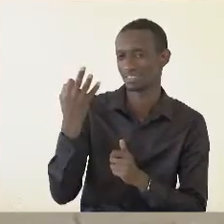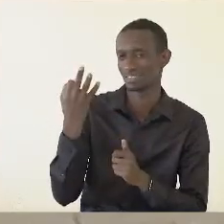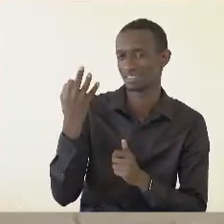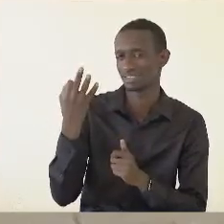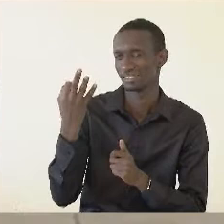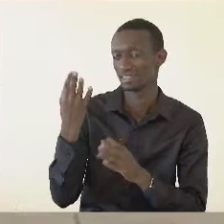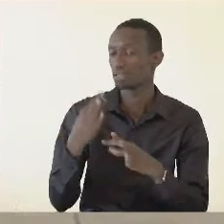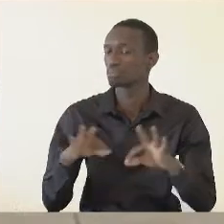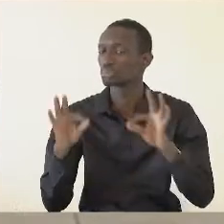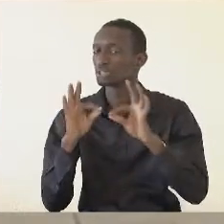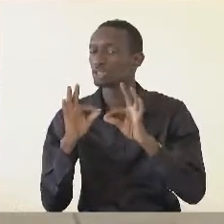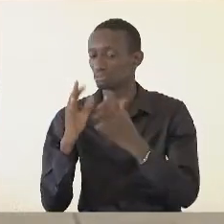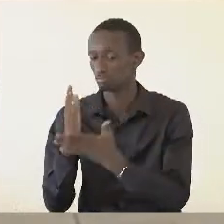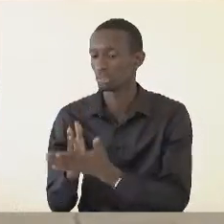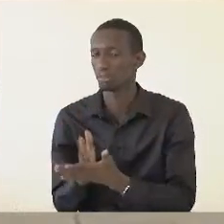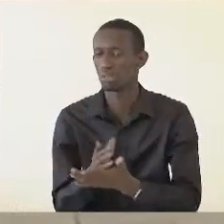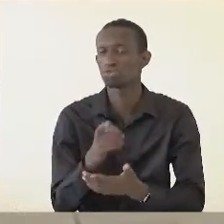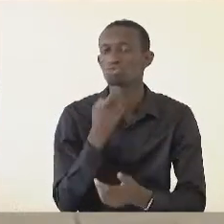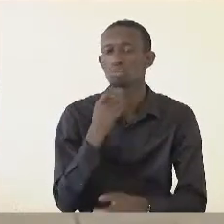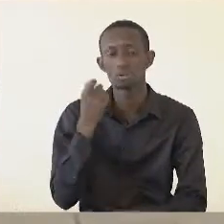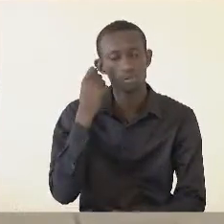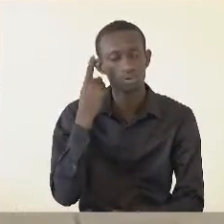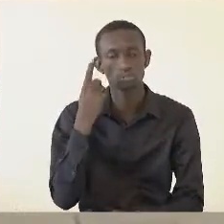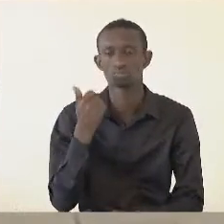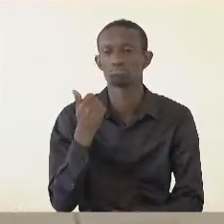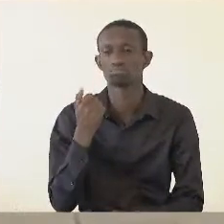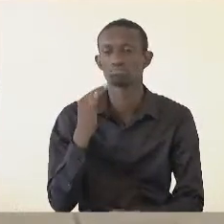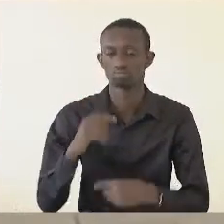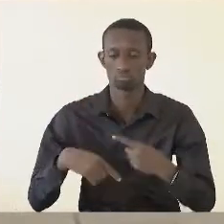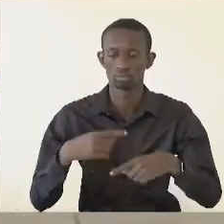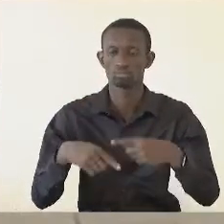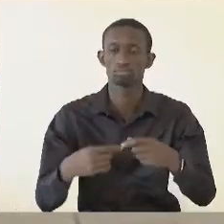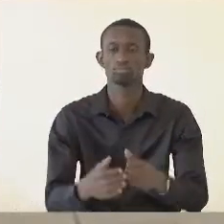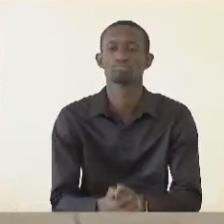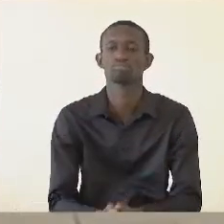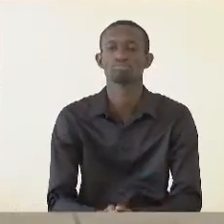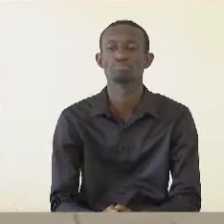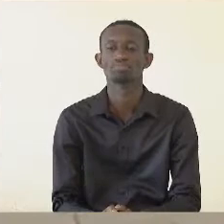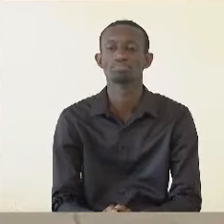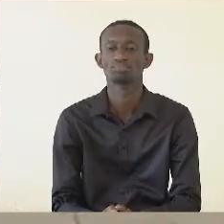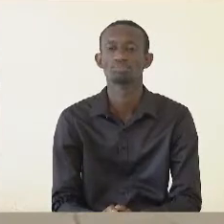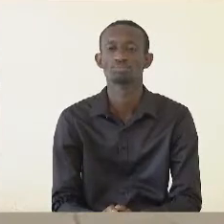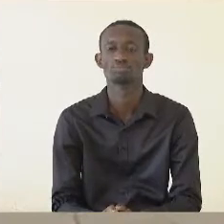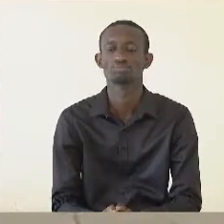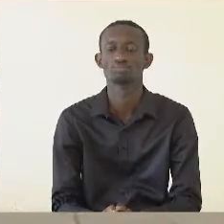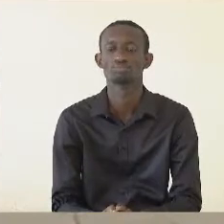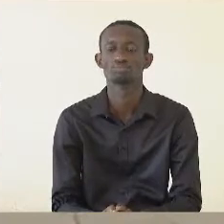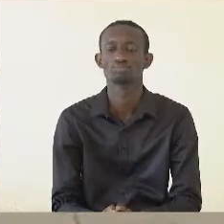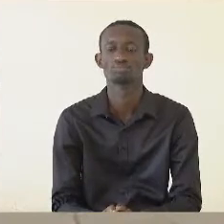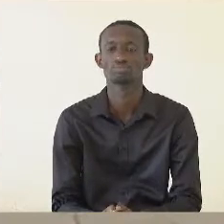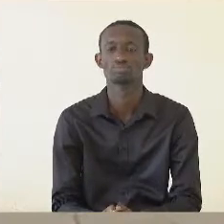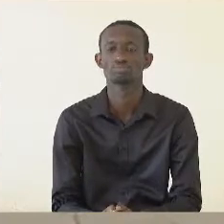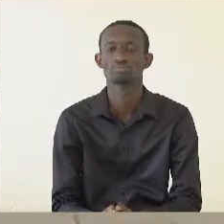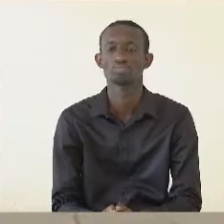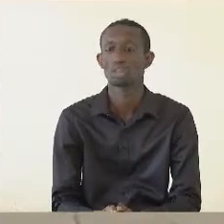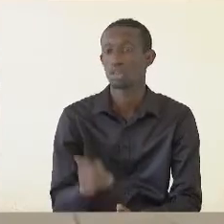important parts that you need to understand as we move along with the lesson in these carboxylic acids,